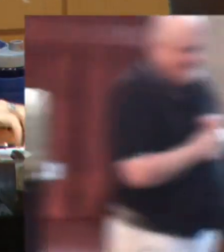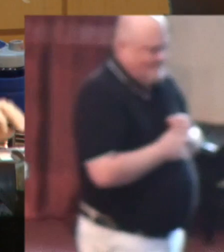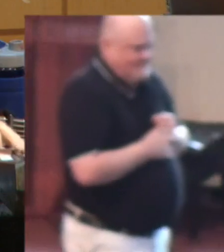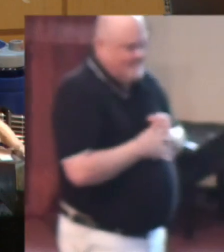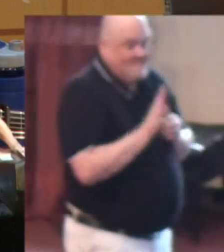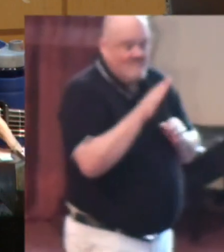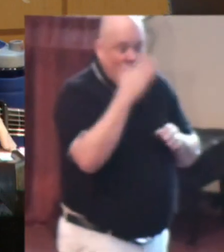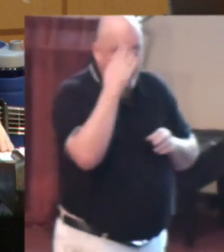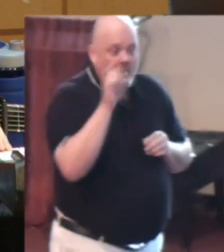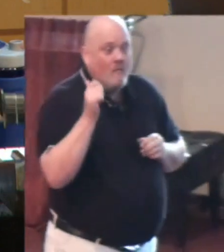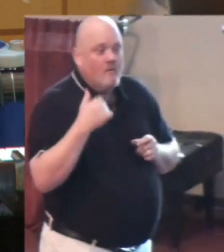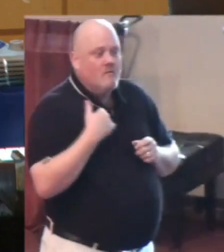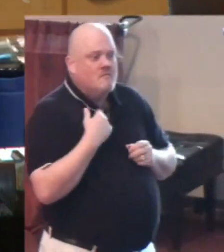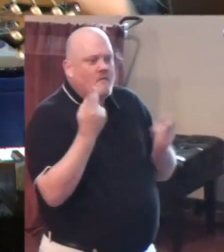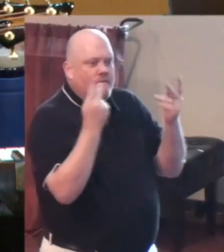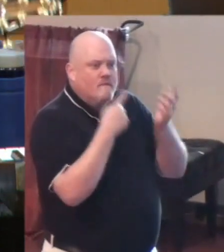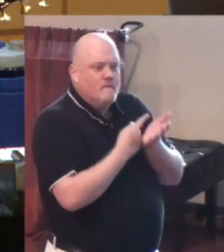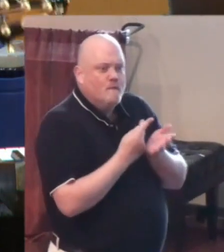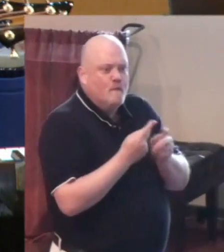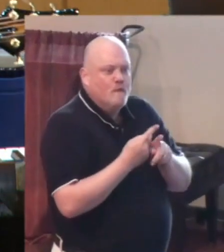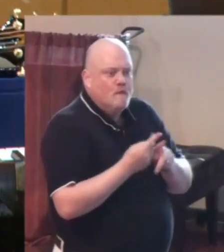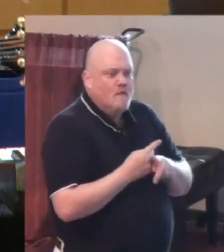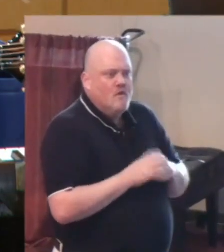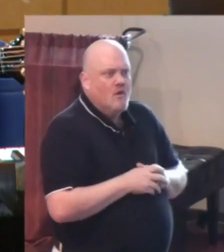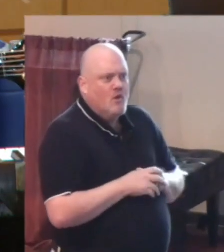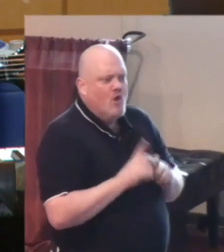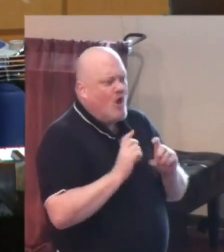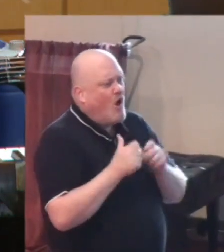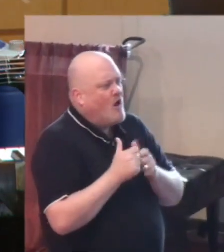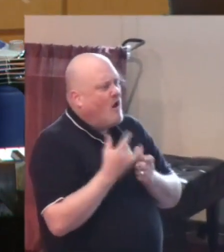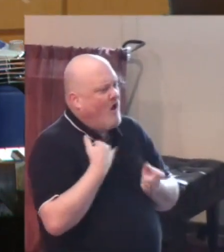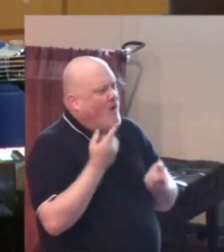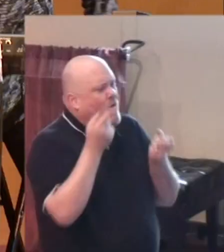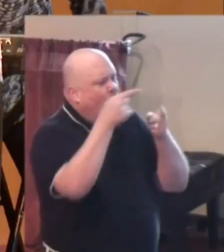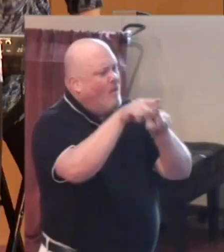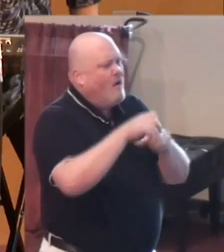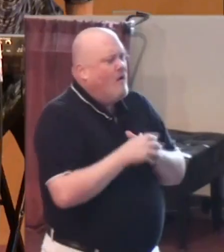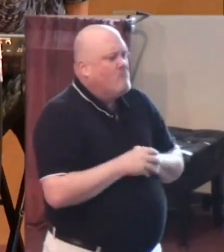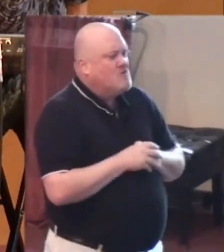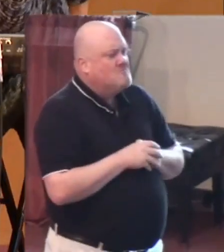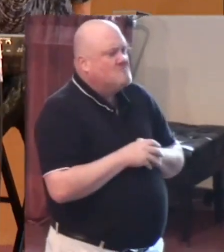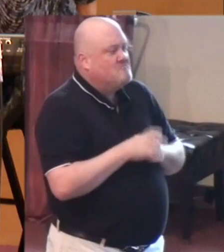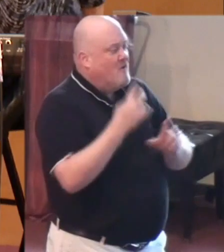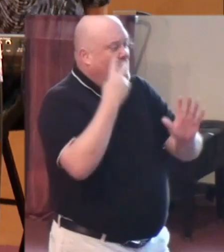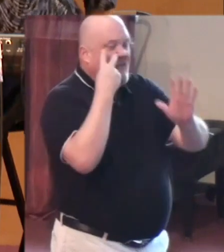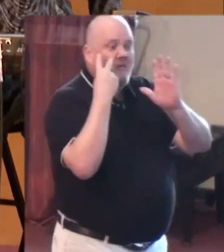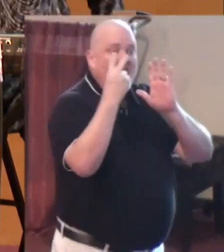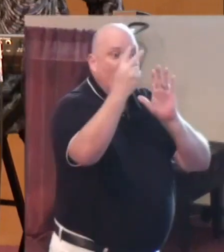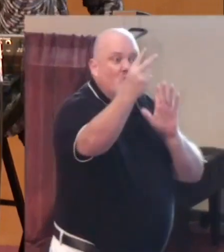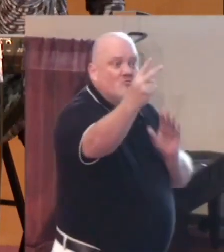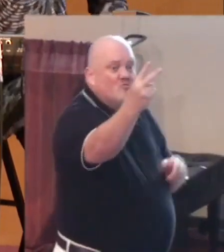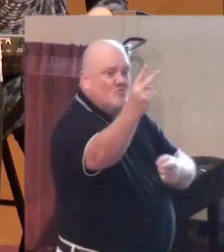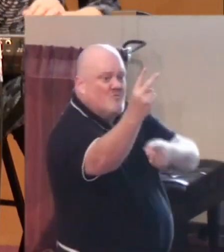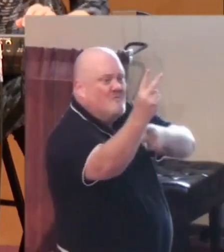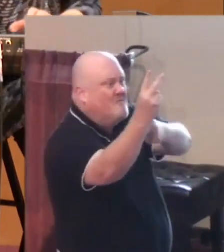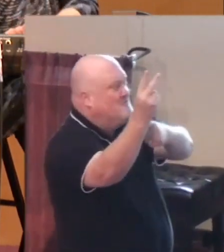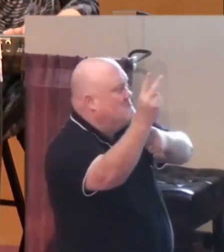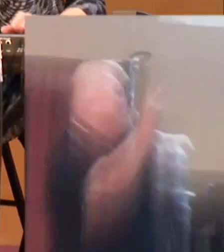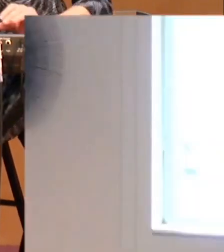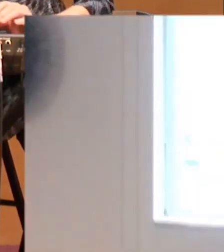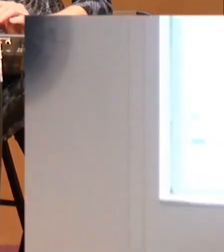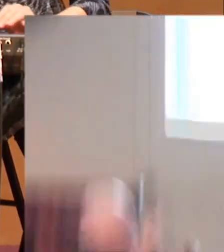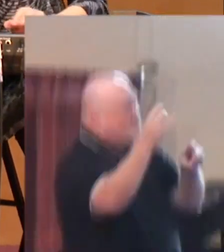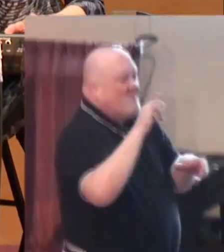And you know what else I learned? What? How it's going to turn out is not for us to know. Life